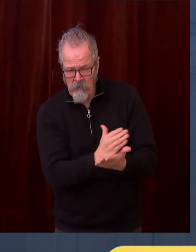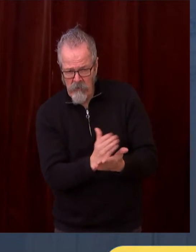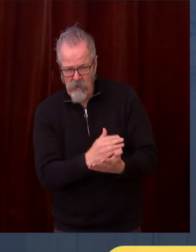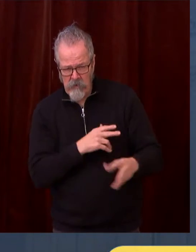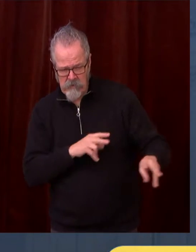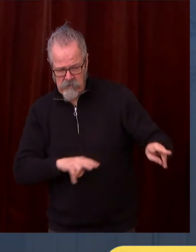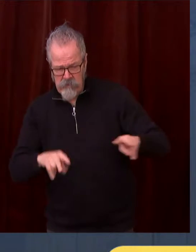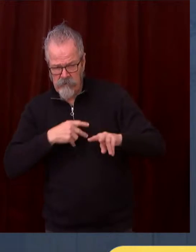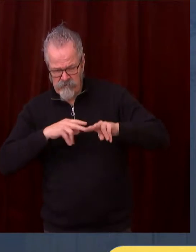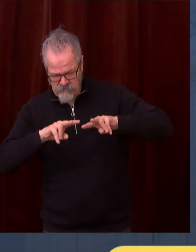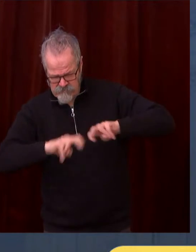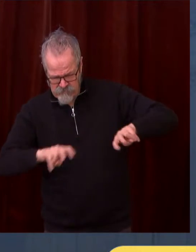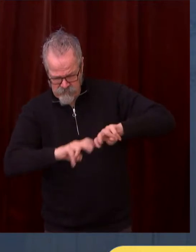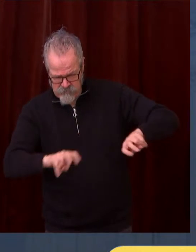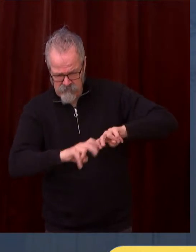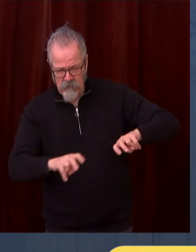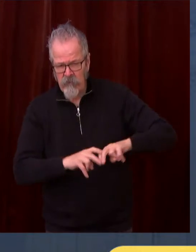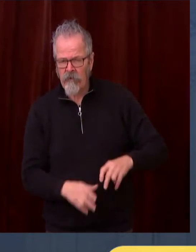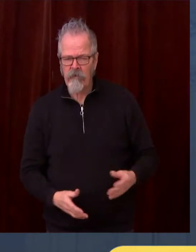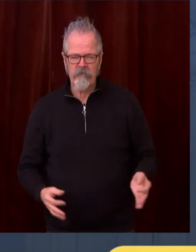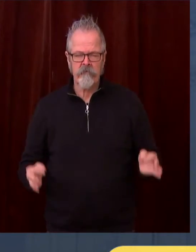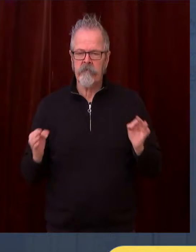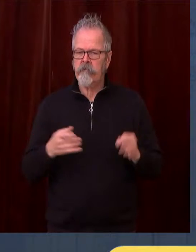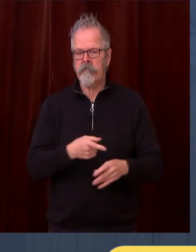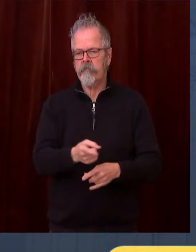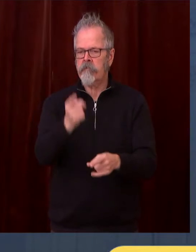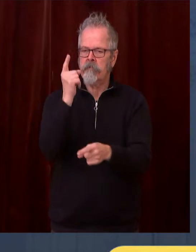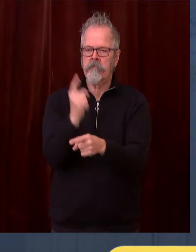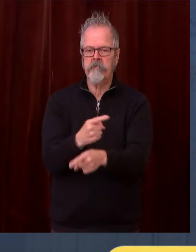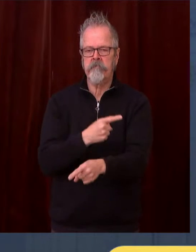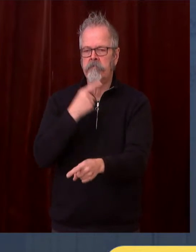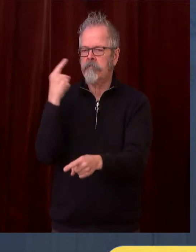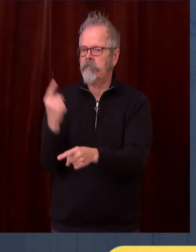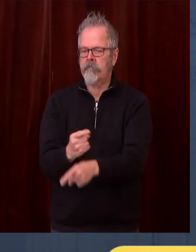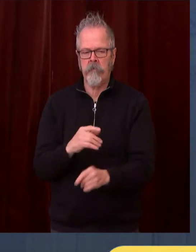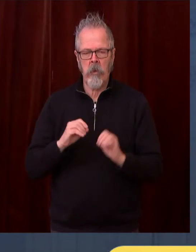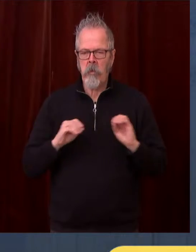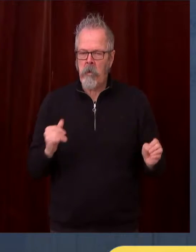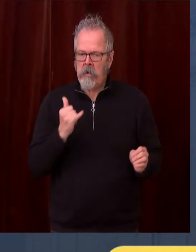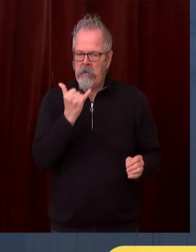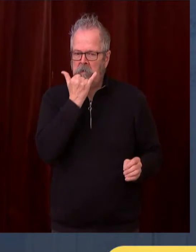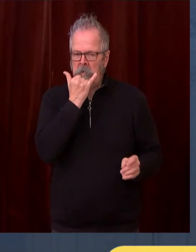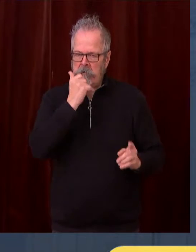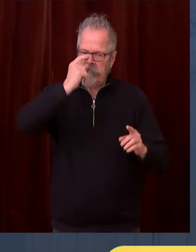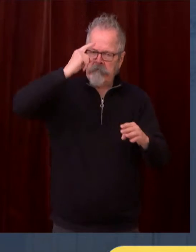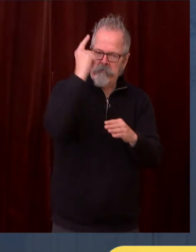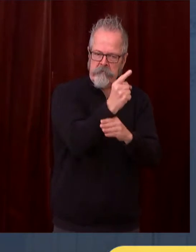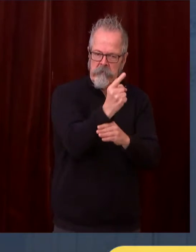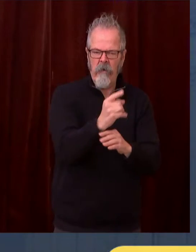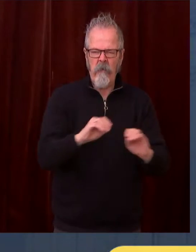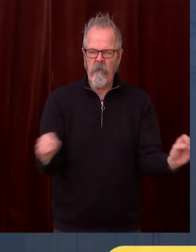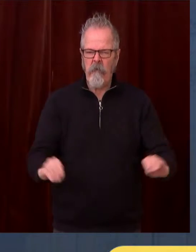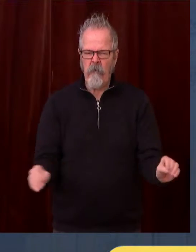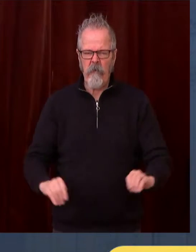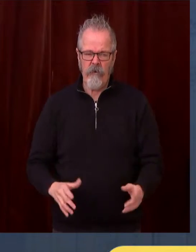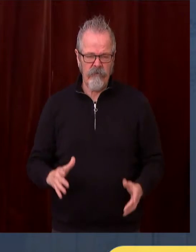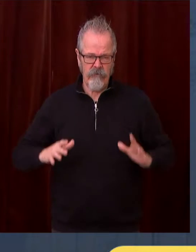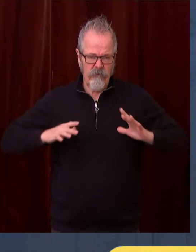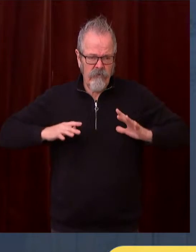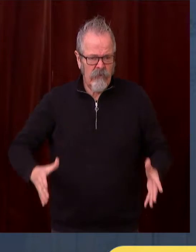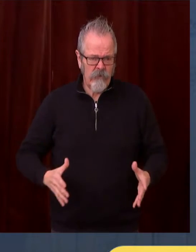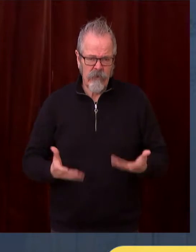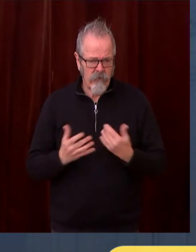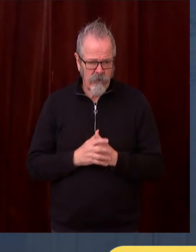in over the past decade. And I might add that that process is really the gold standard for the world